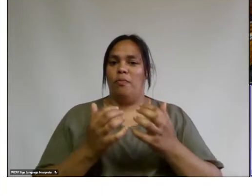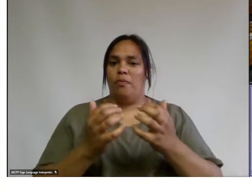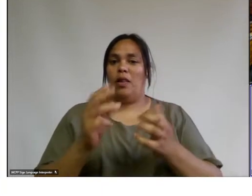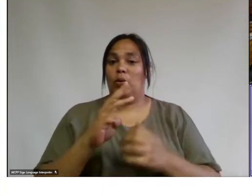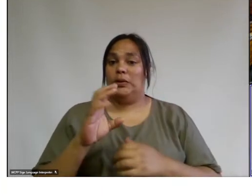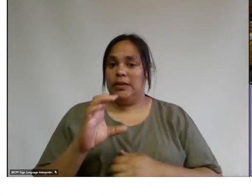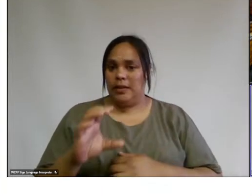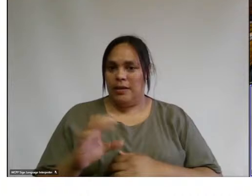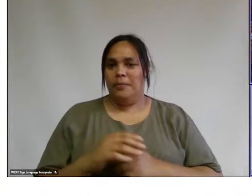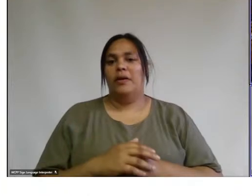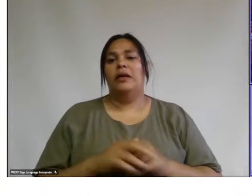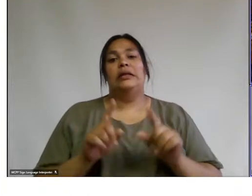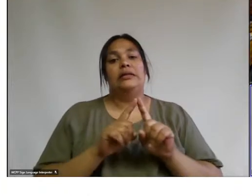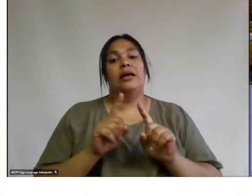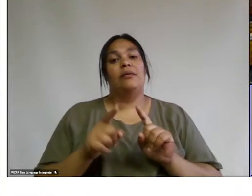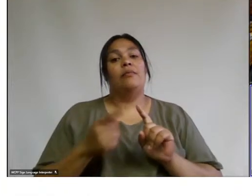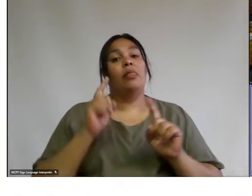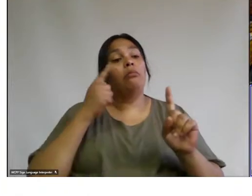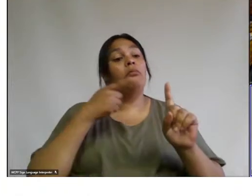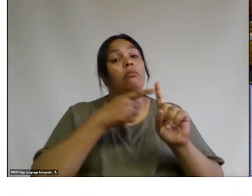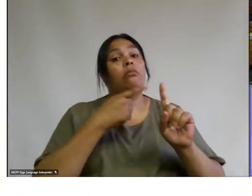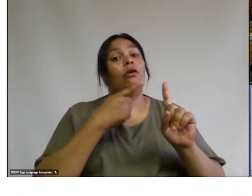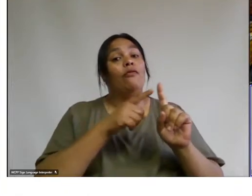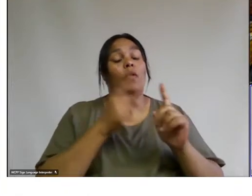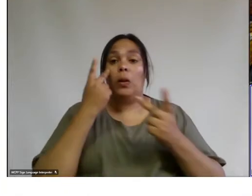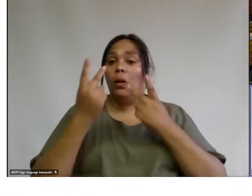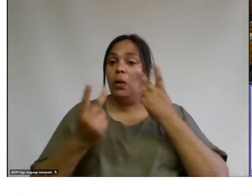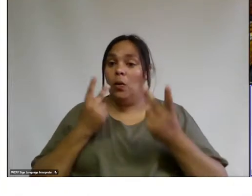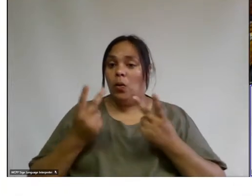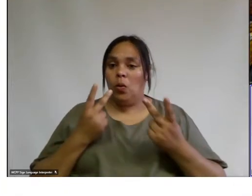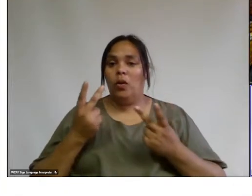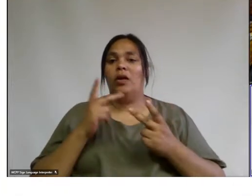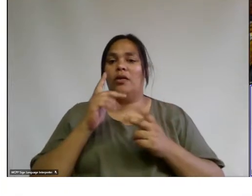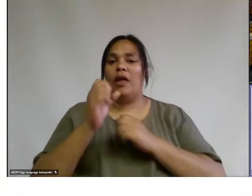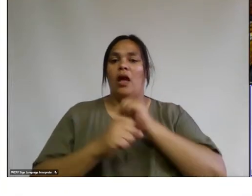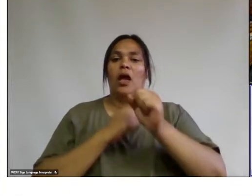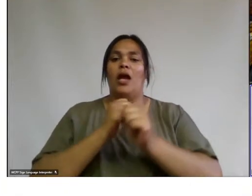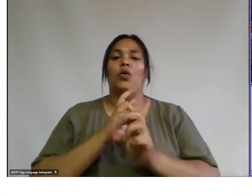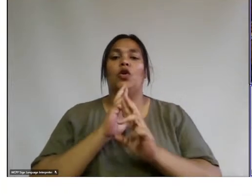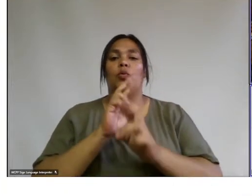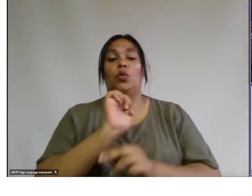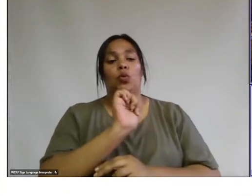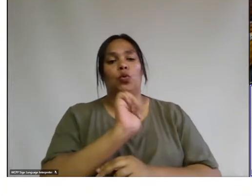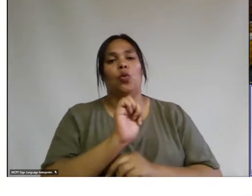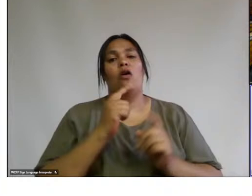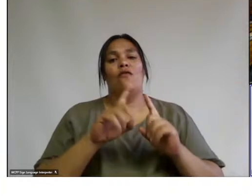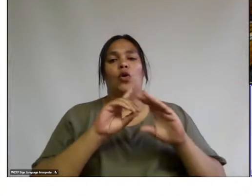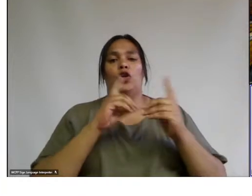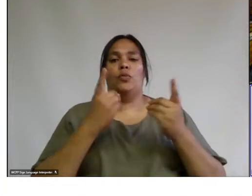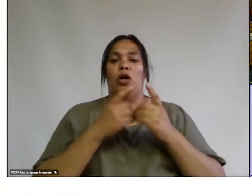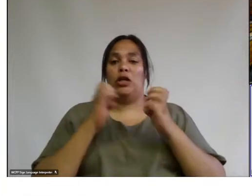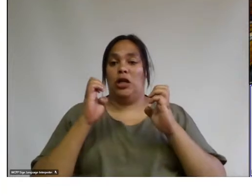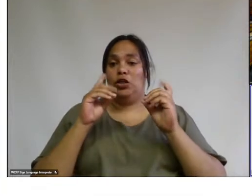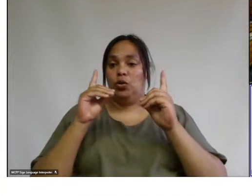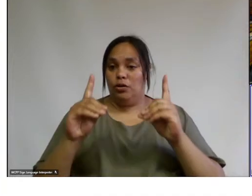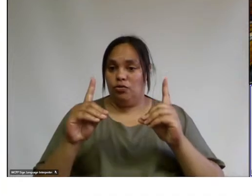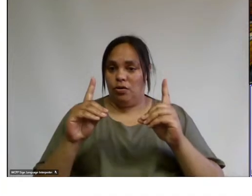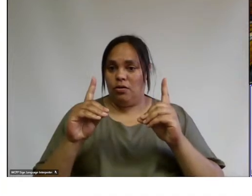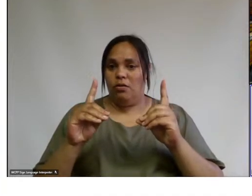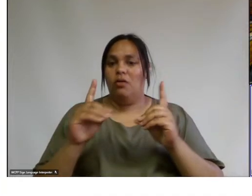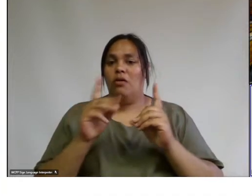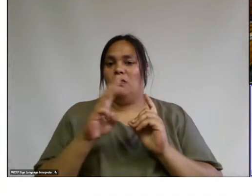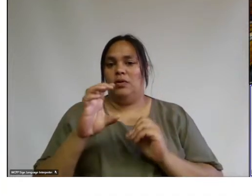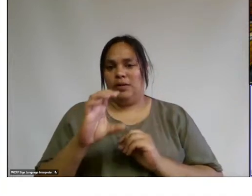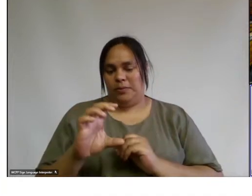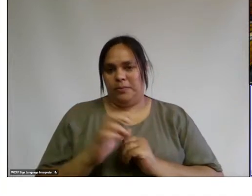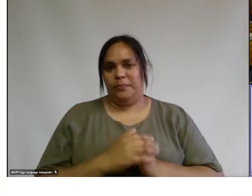Cape, and is for purposes of looking into the annual report of the Department of Education of the